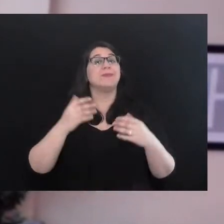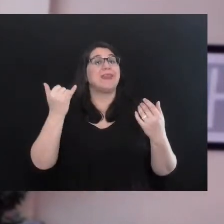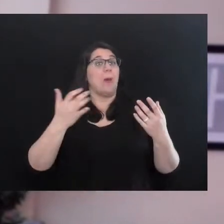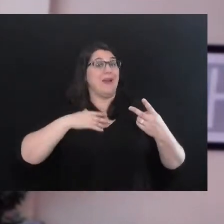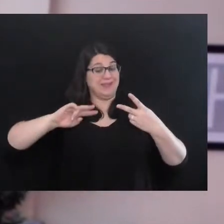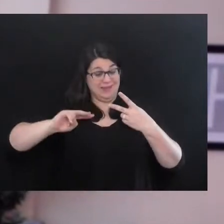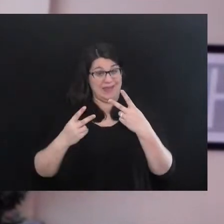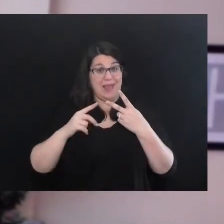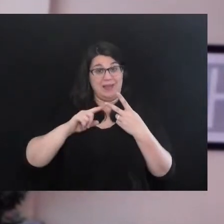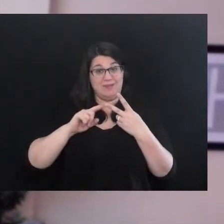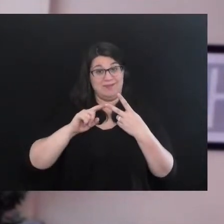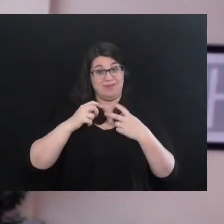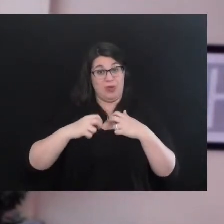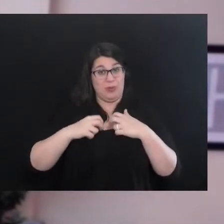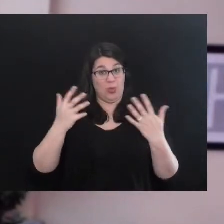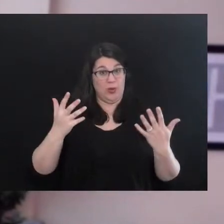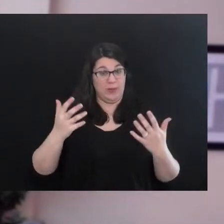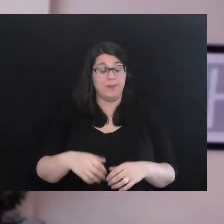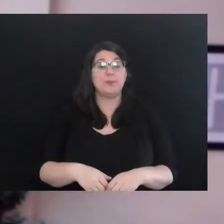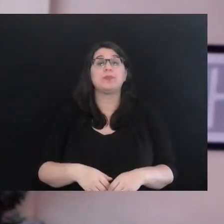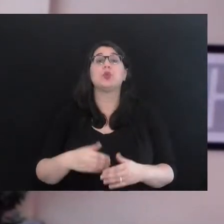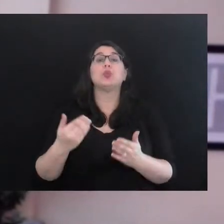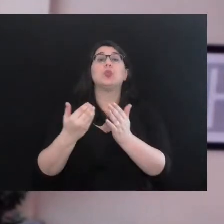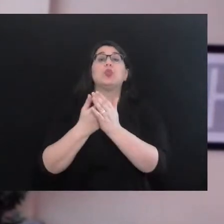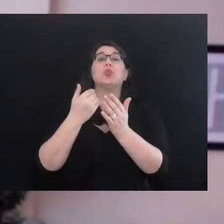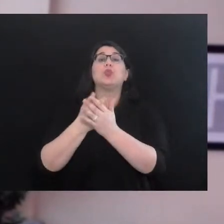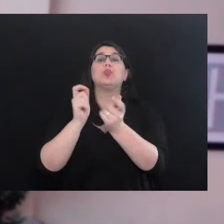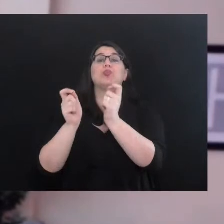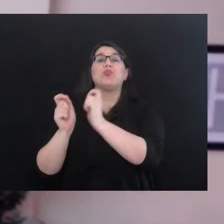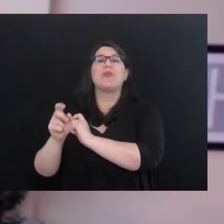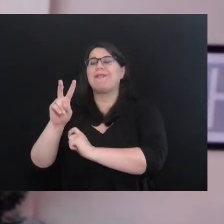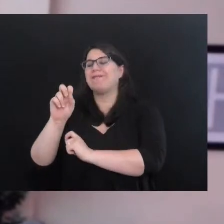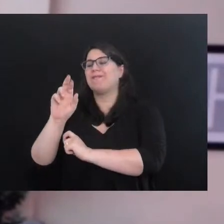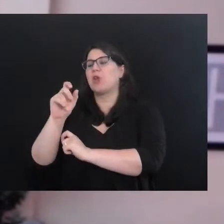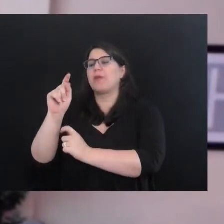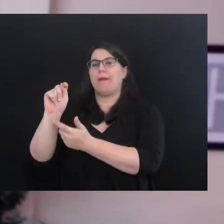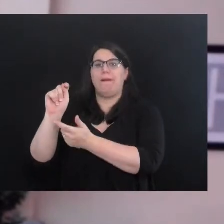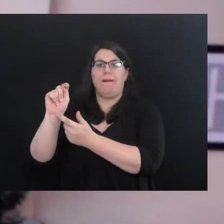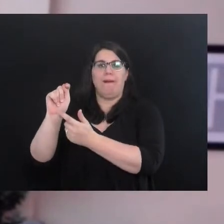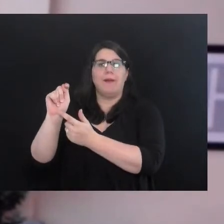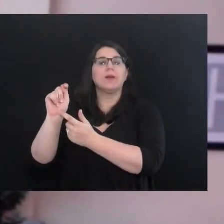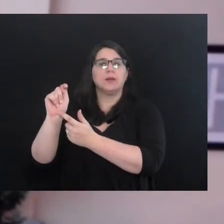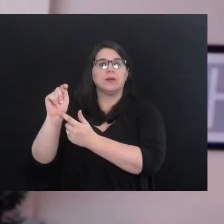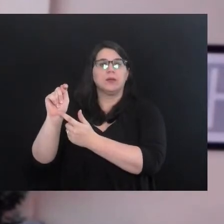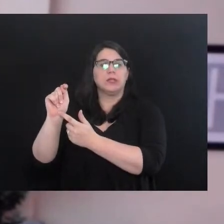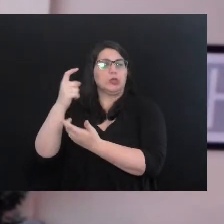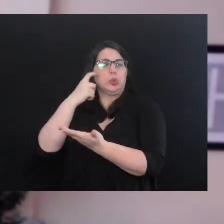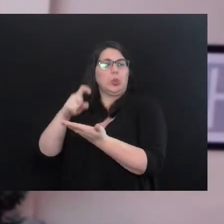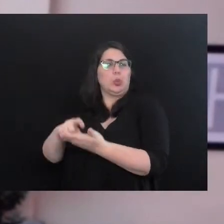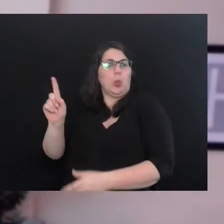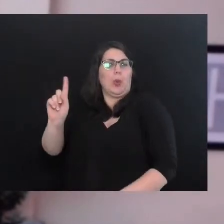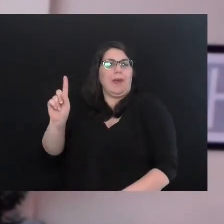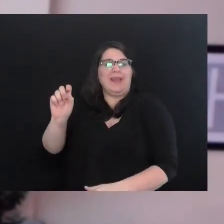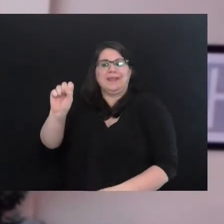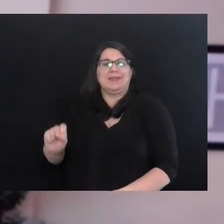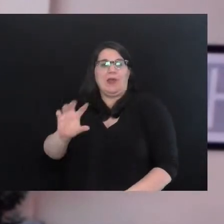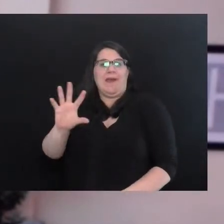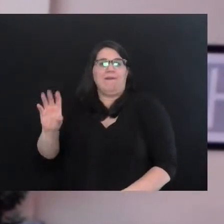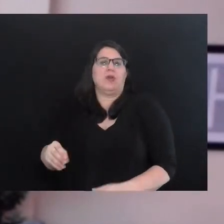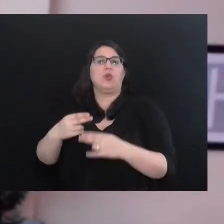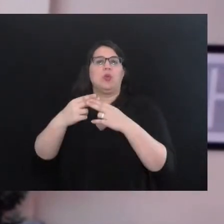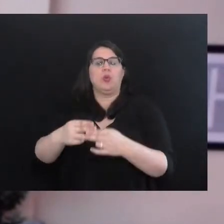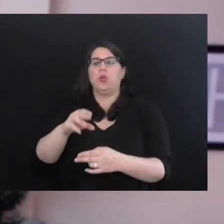issue. There's a new variant that was initially identified in South Africa called the Omicron